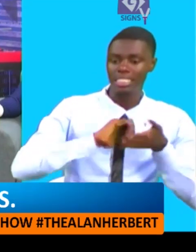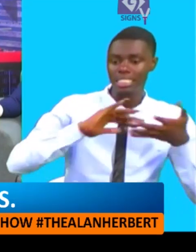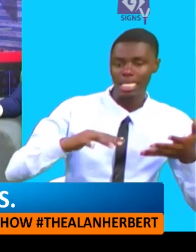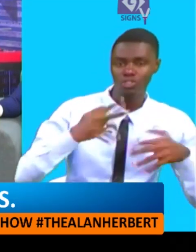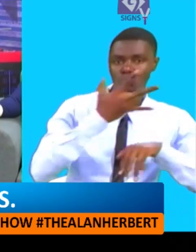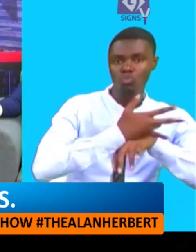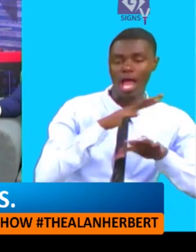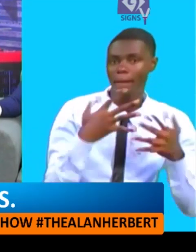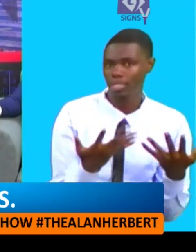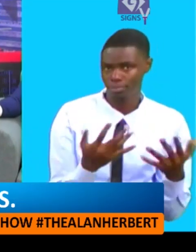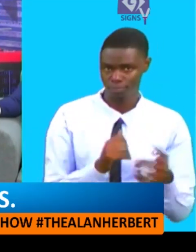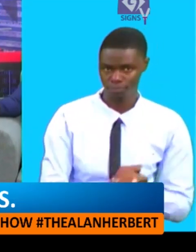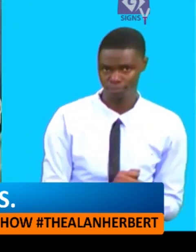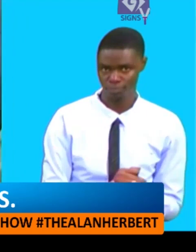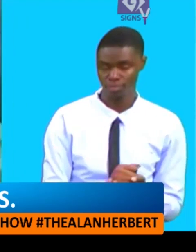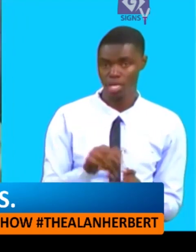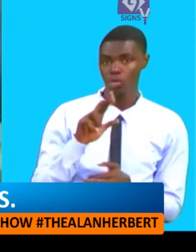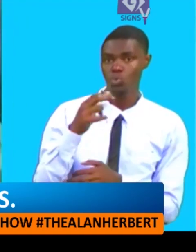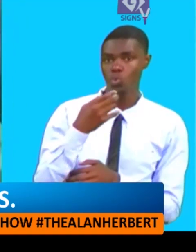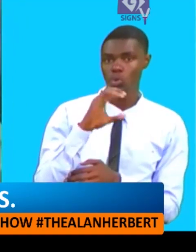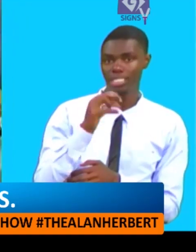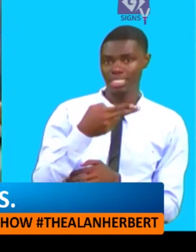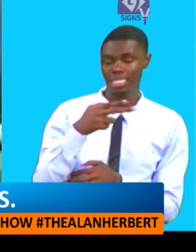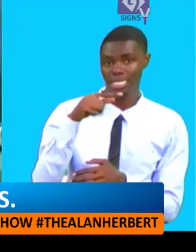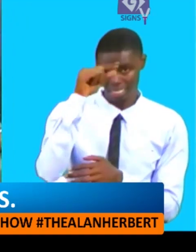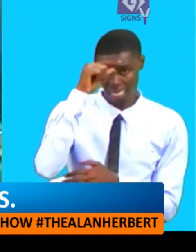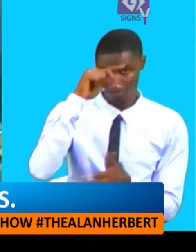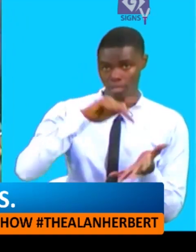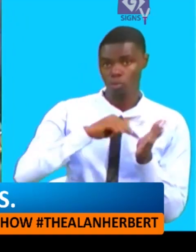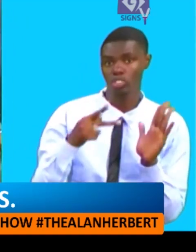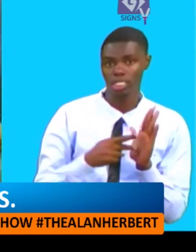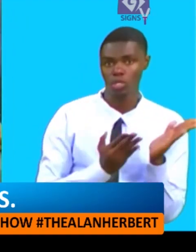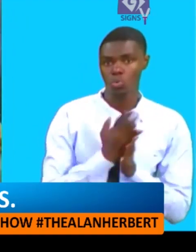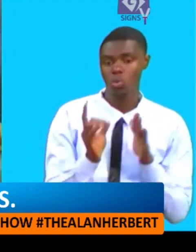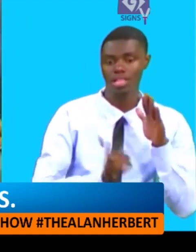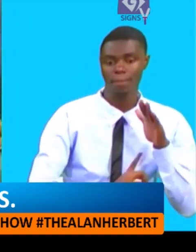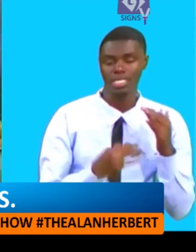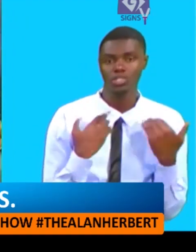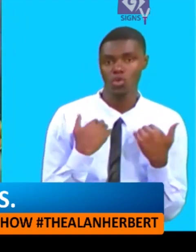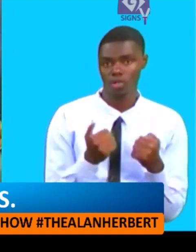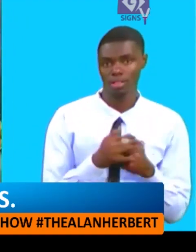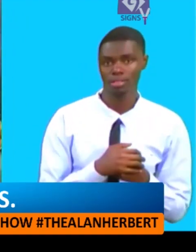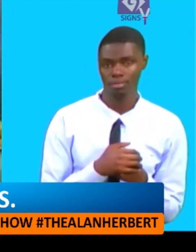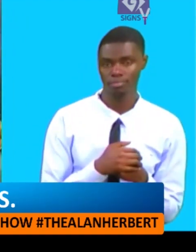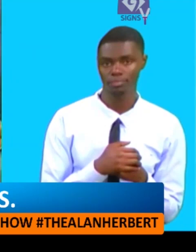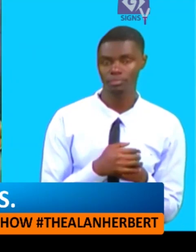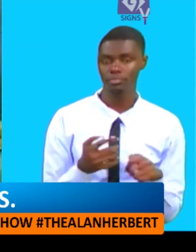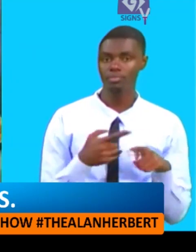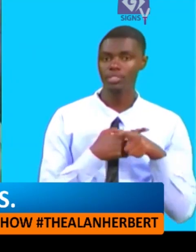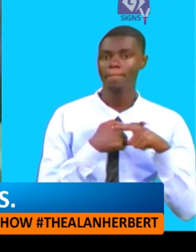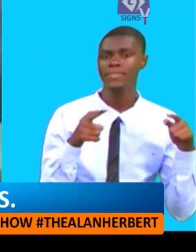NHIF? Okay, now UHC is a government project through the Ministry of Health. Yes.